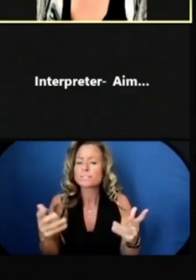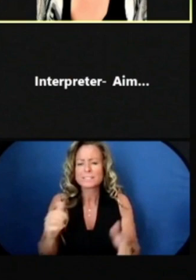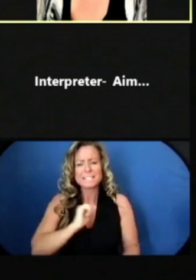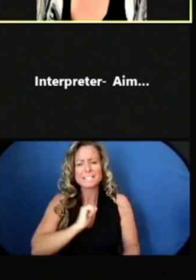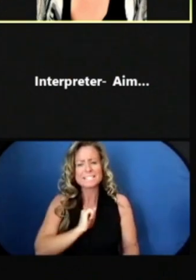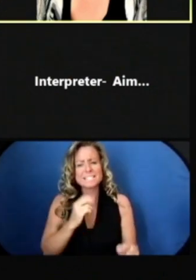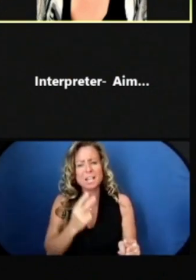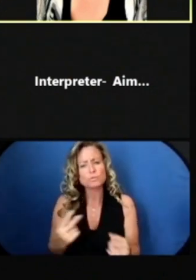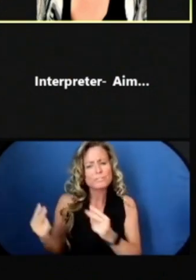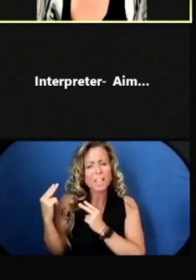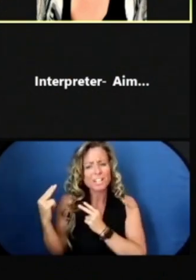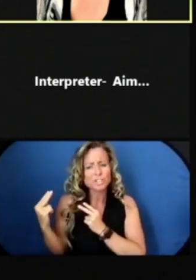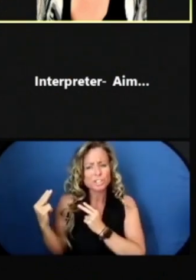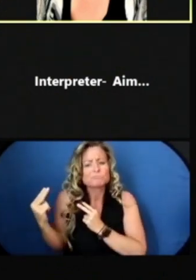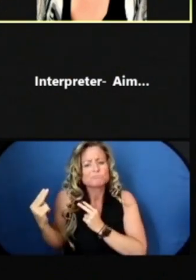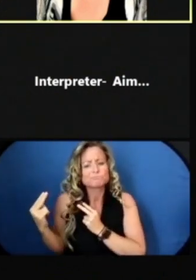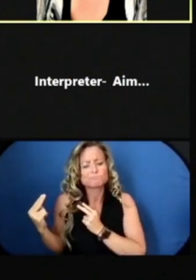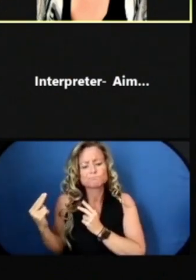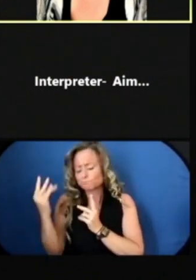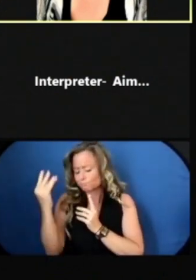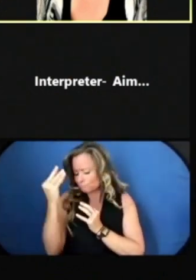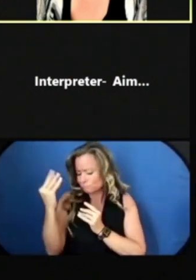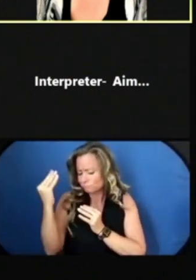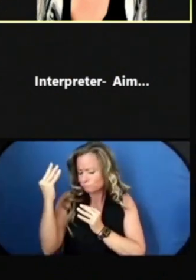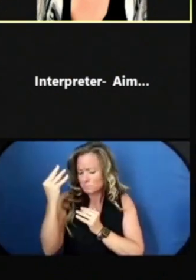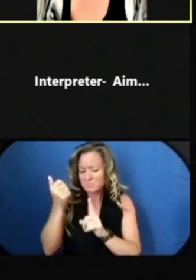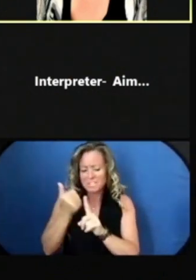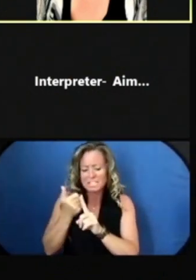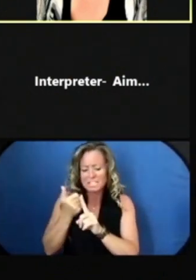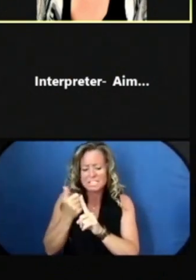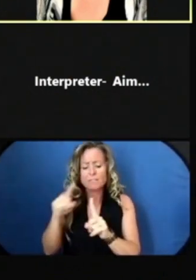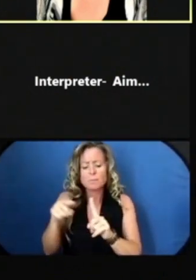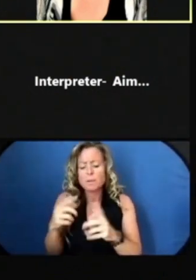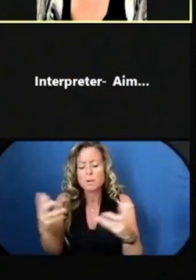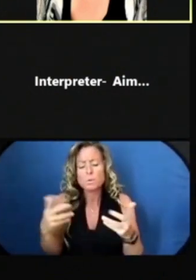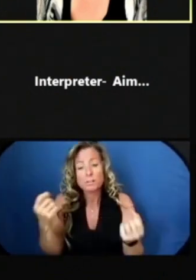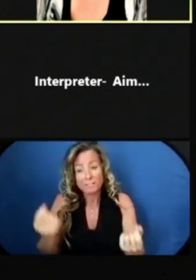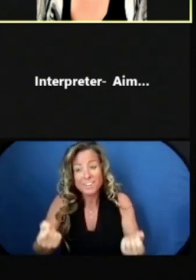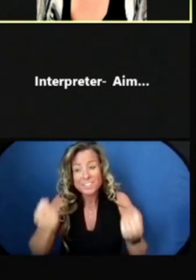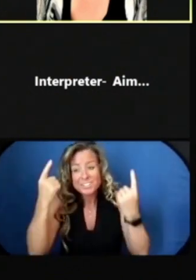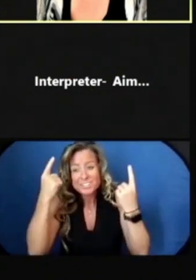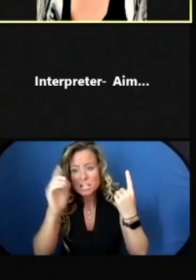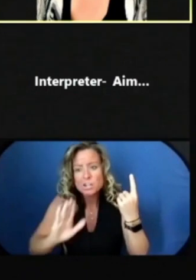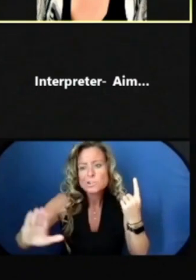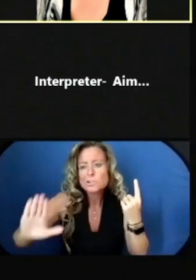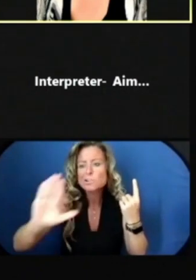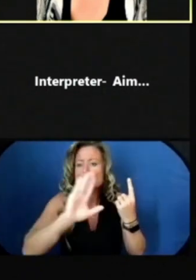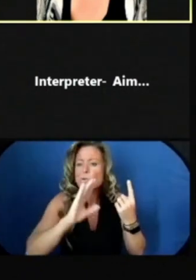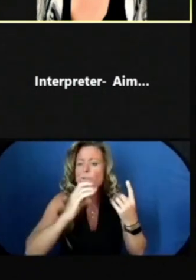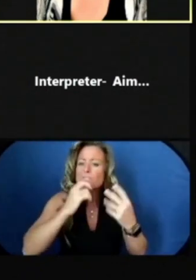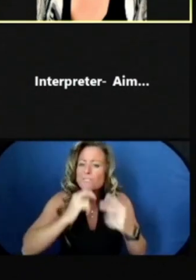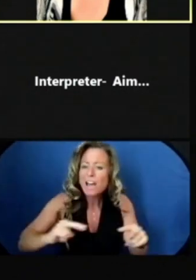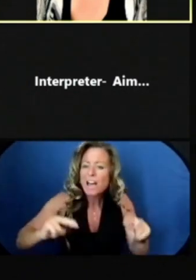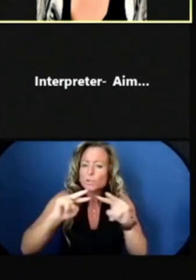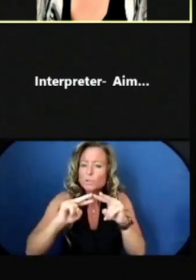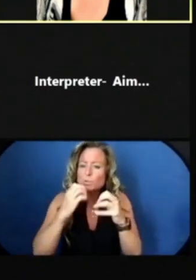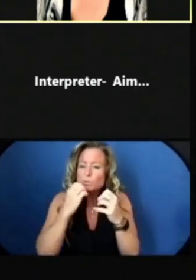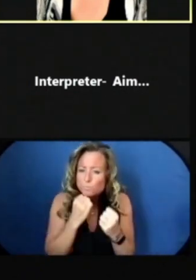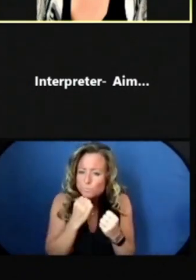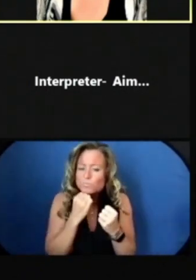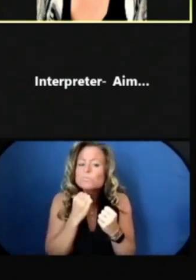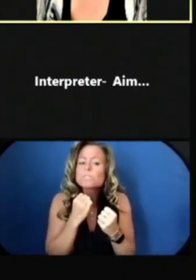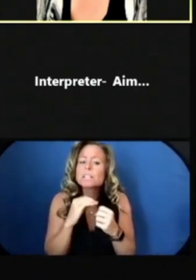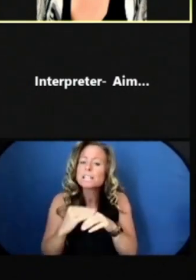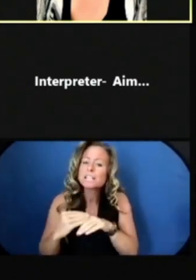self-reflection. And in this case, self-reflection is about understanding how your own values influence your